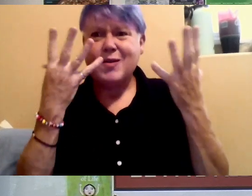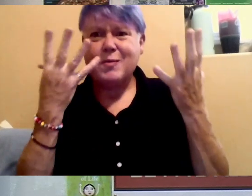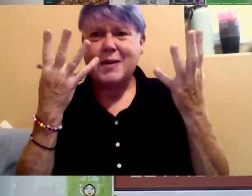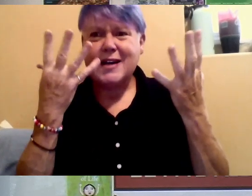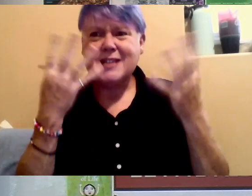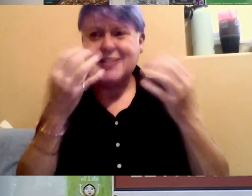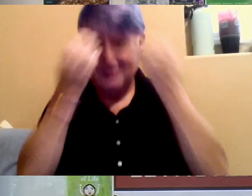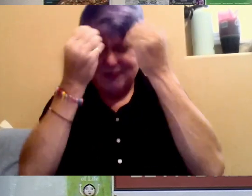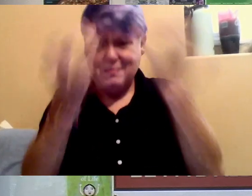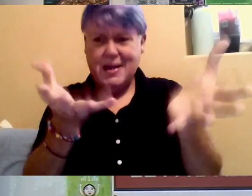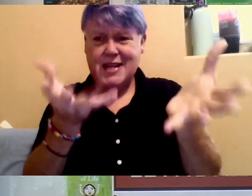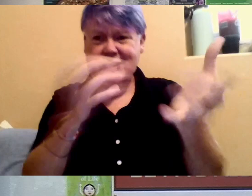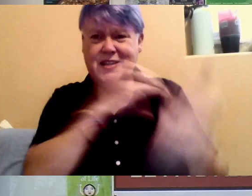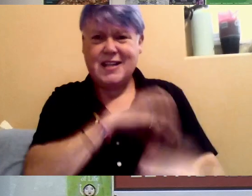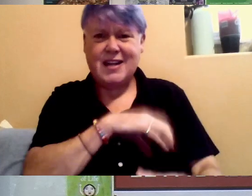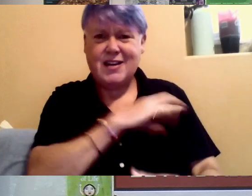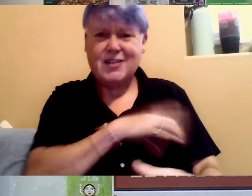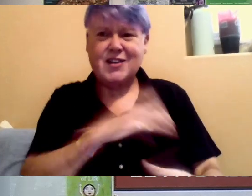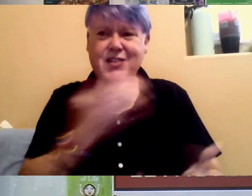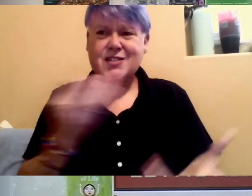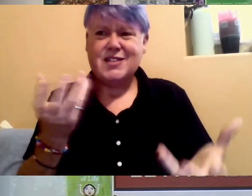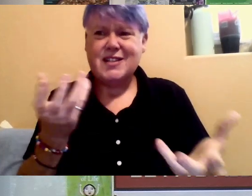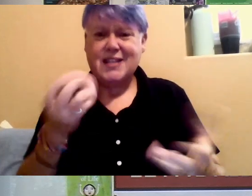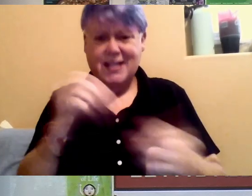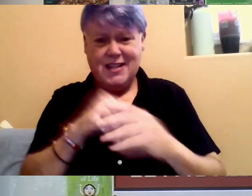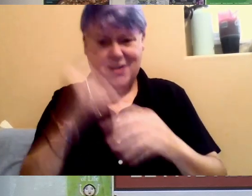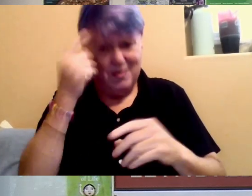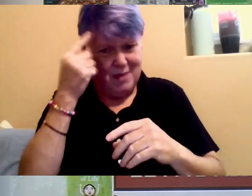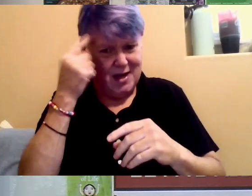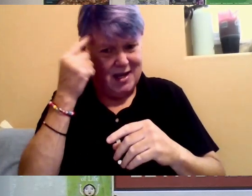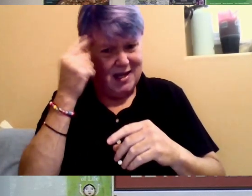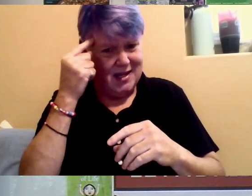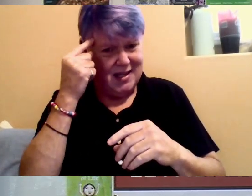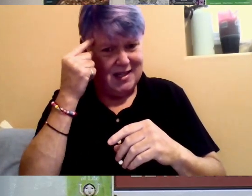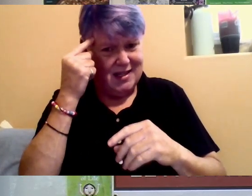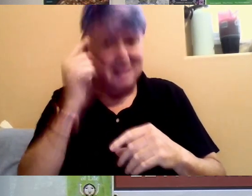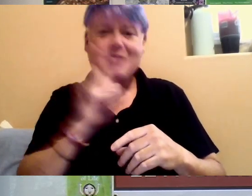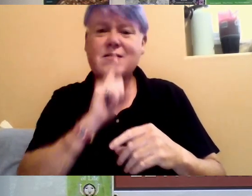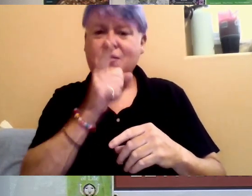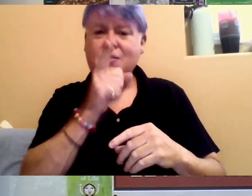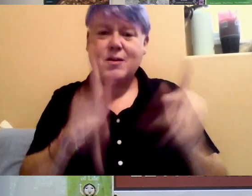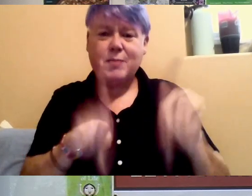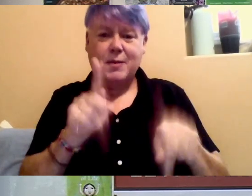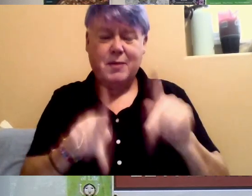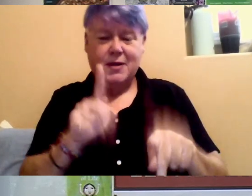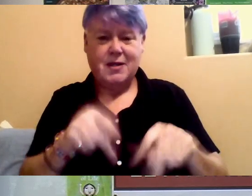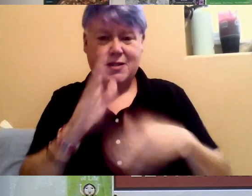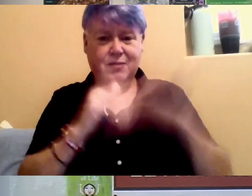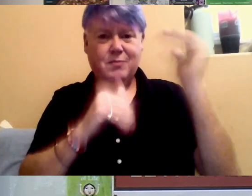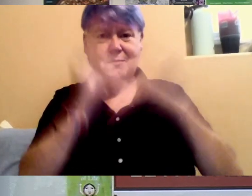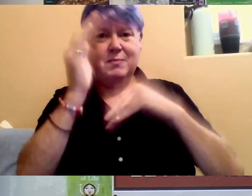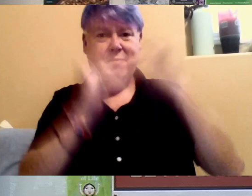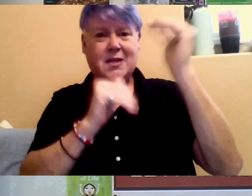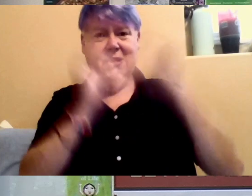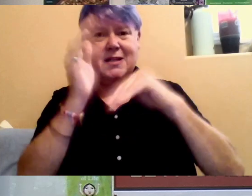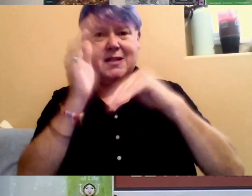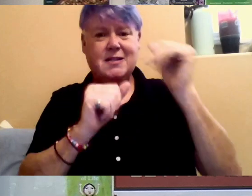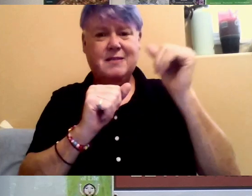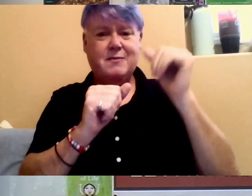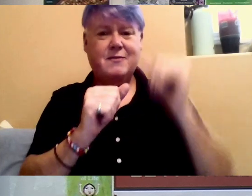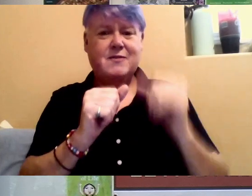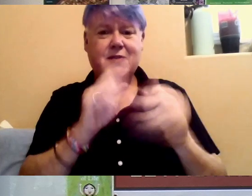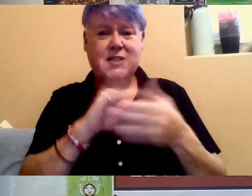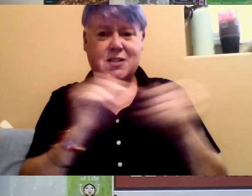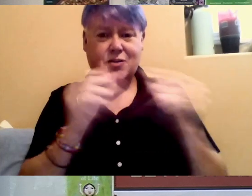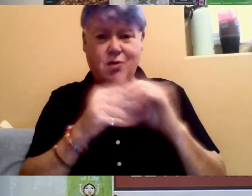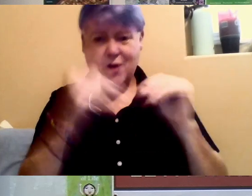the characters are like to you, like in your mind, they're real people, right? Because you've built such a backstory for them, right? But how do Oh, you yeah.